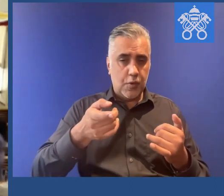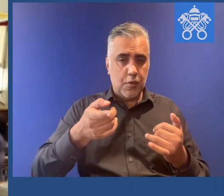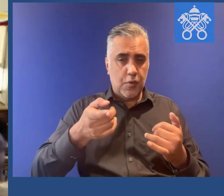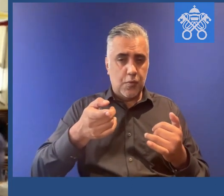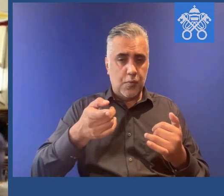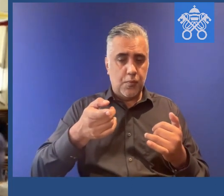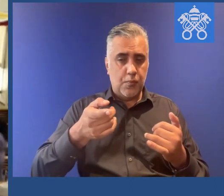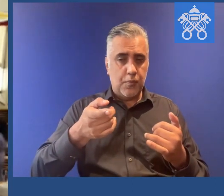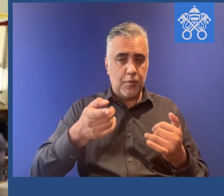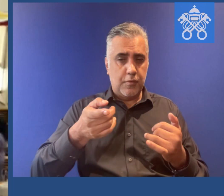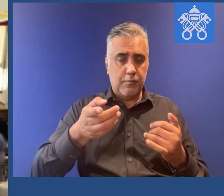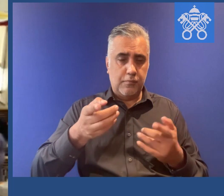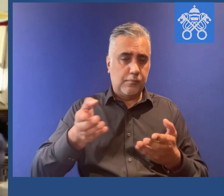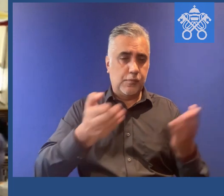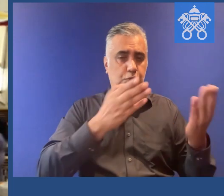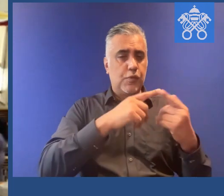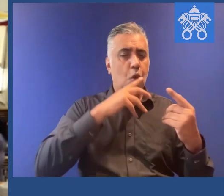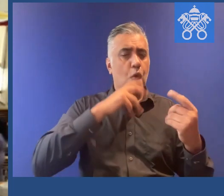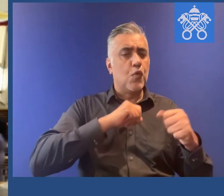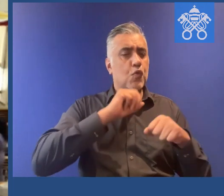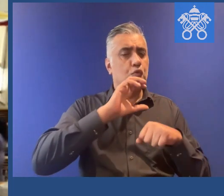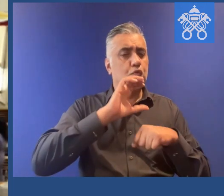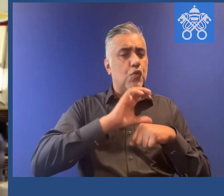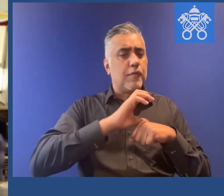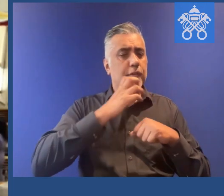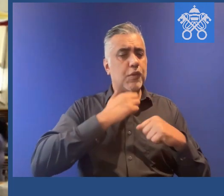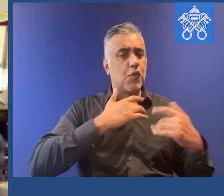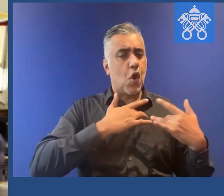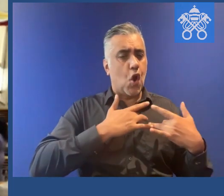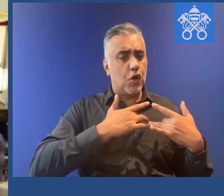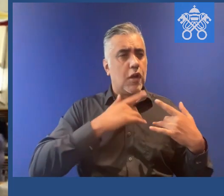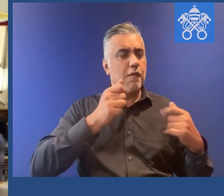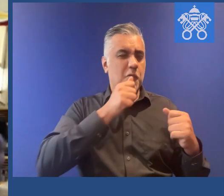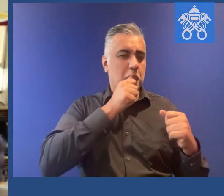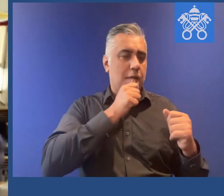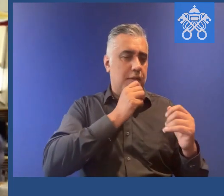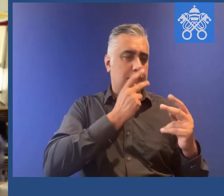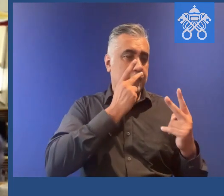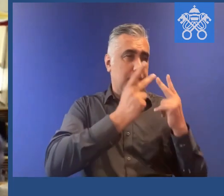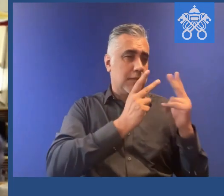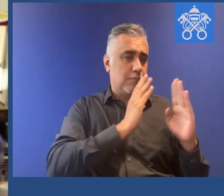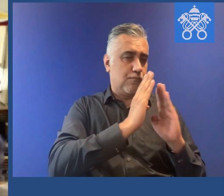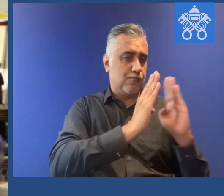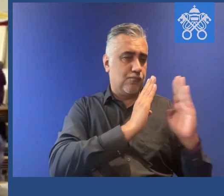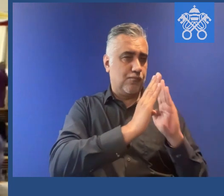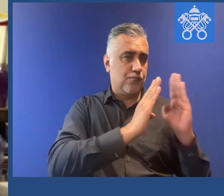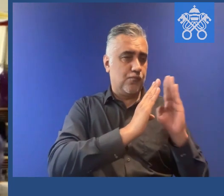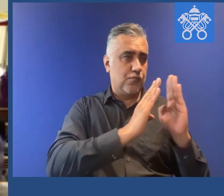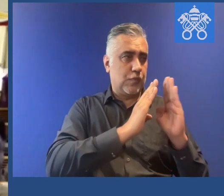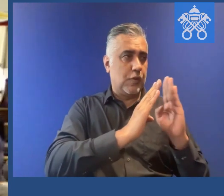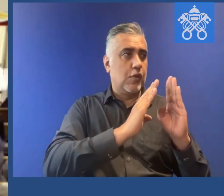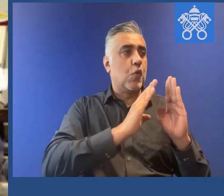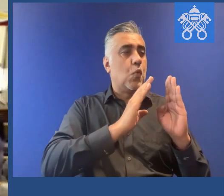the older Church of the Sacred Heart for a private visit there. He'll be